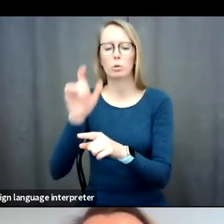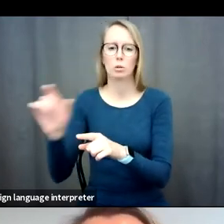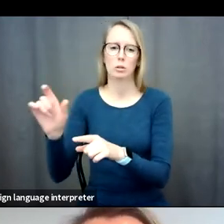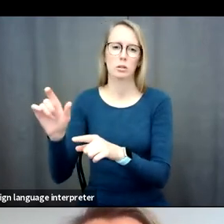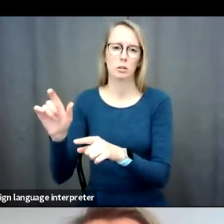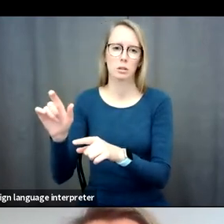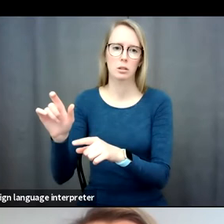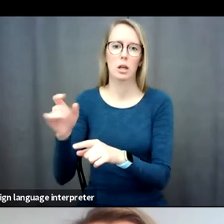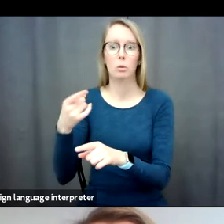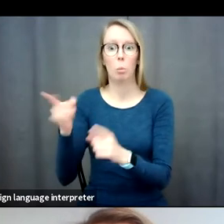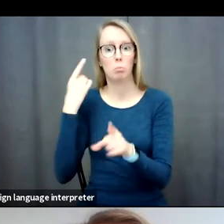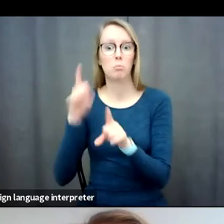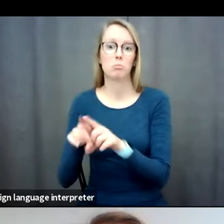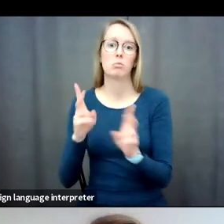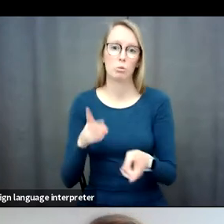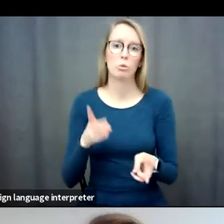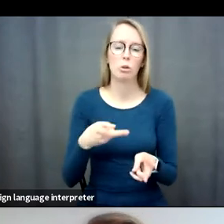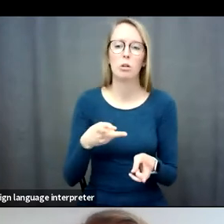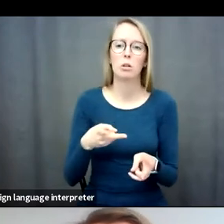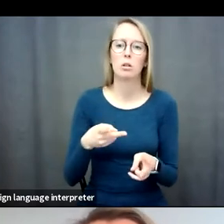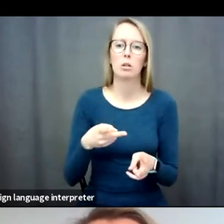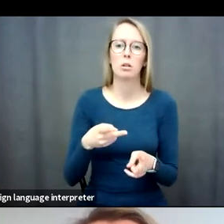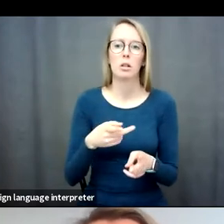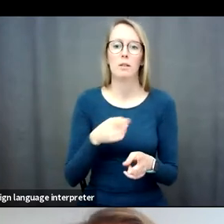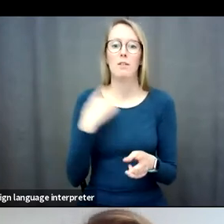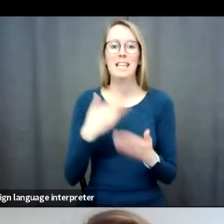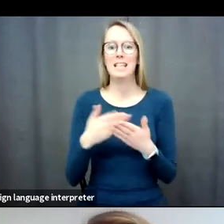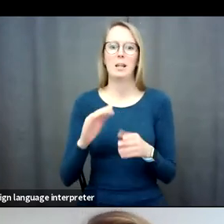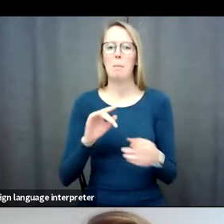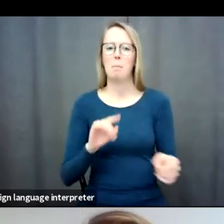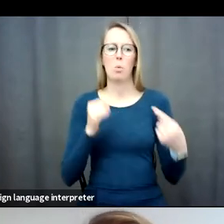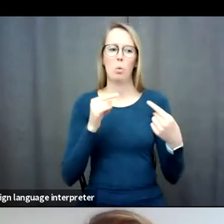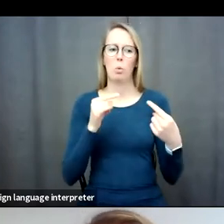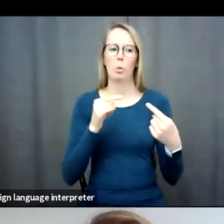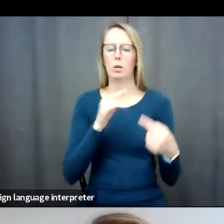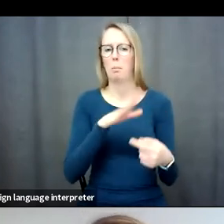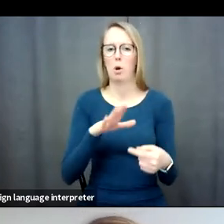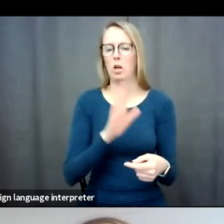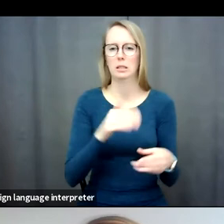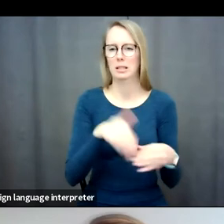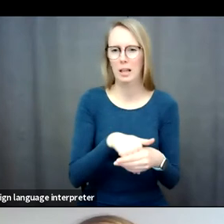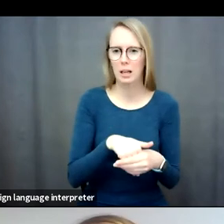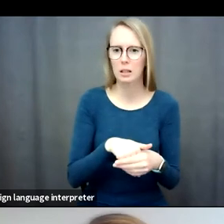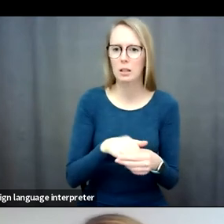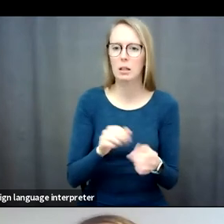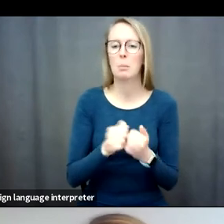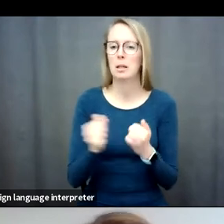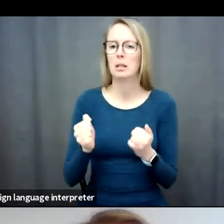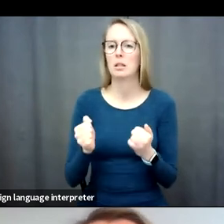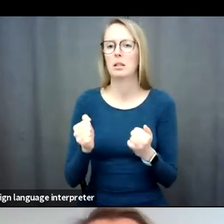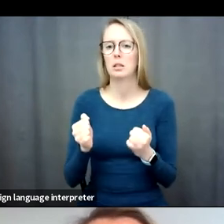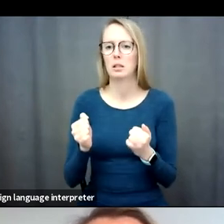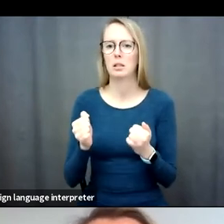all agree with us. No one is against children's participation. But then in the middle of the storm,